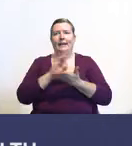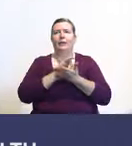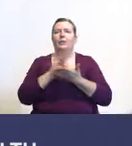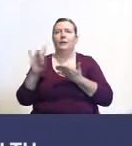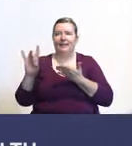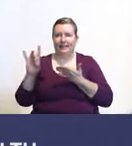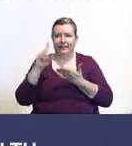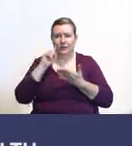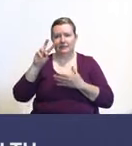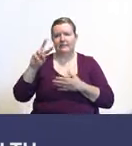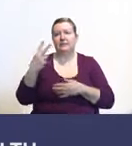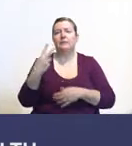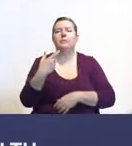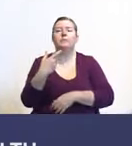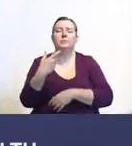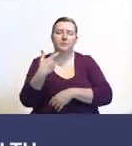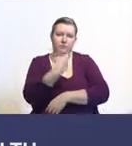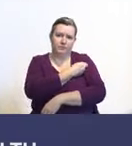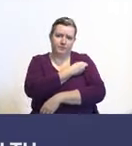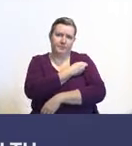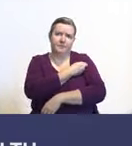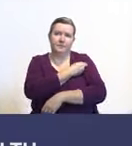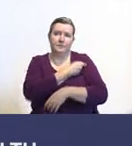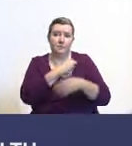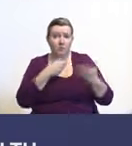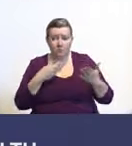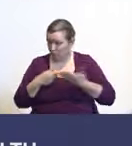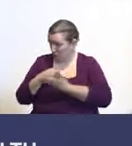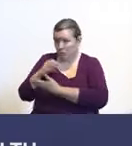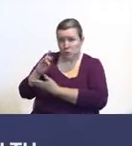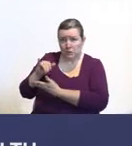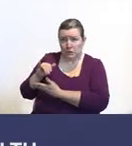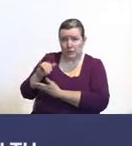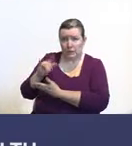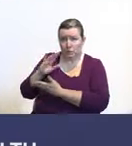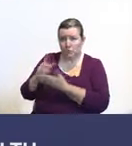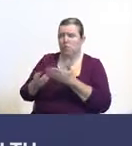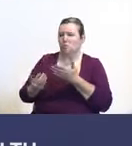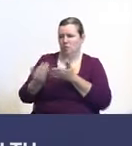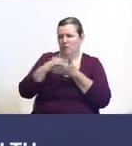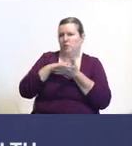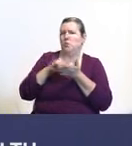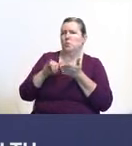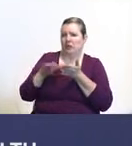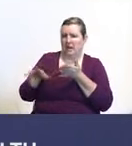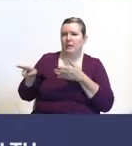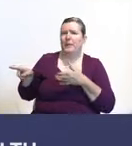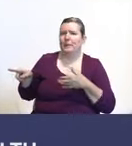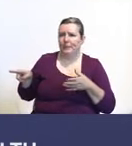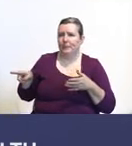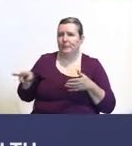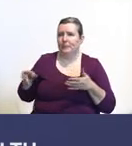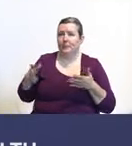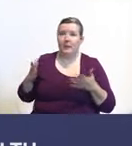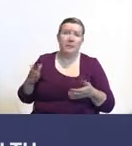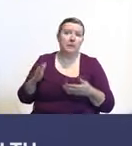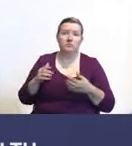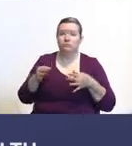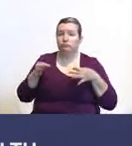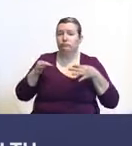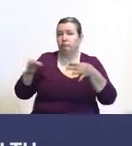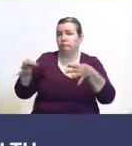So Commissioner Persicelli and the Department of Health are reviewing that, and if we need to adjust any of the timelines to be consistent with that, we